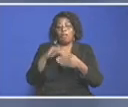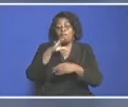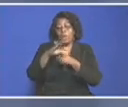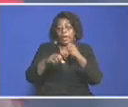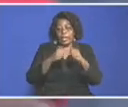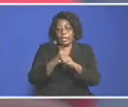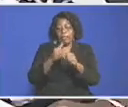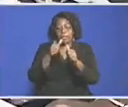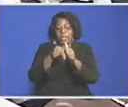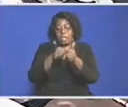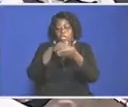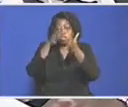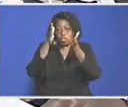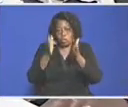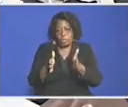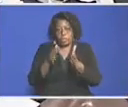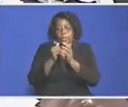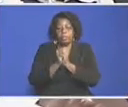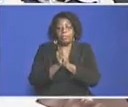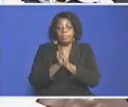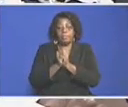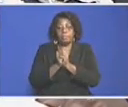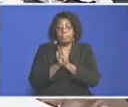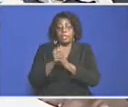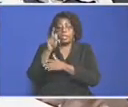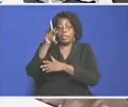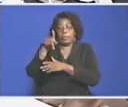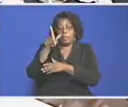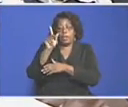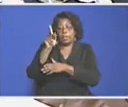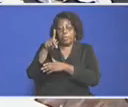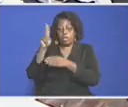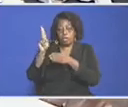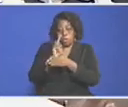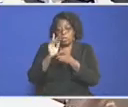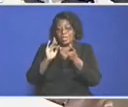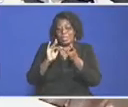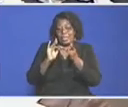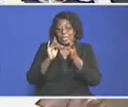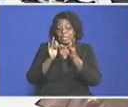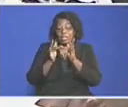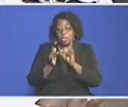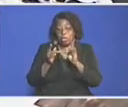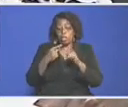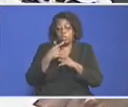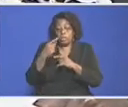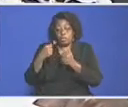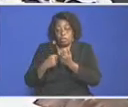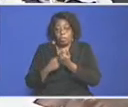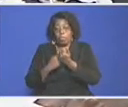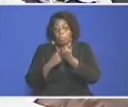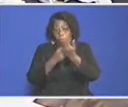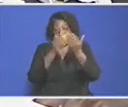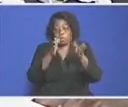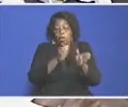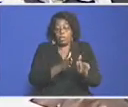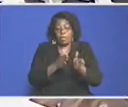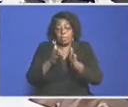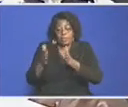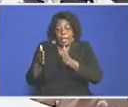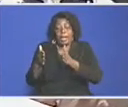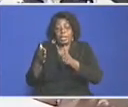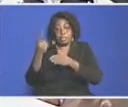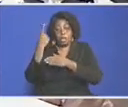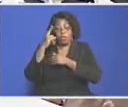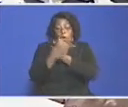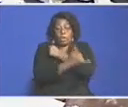student. Well, the Progressive Liberal Party continuing to use the digital space to inform supporters on the plans for the country